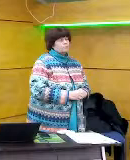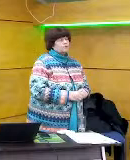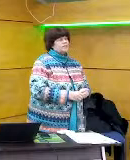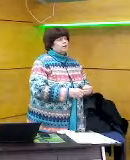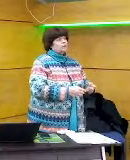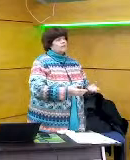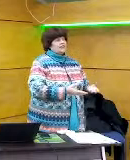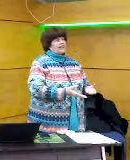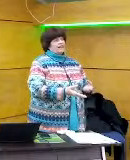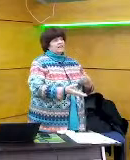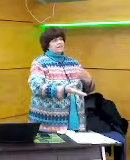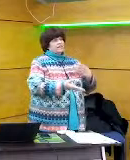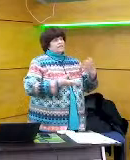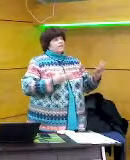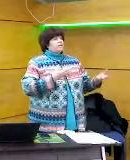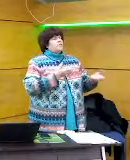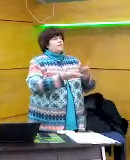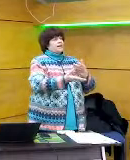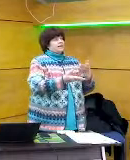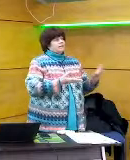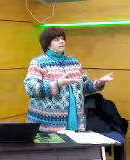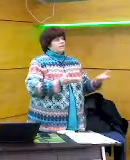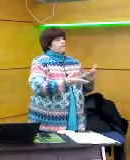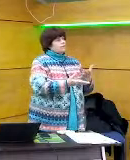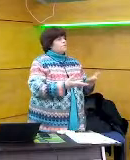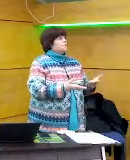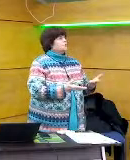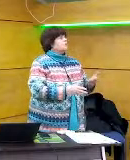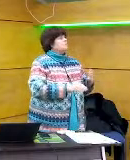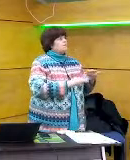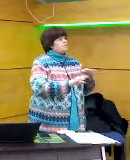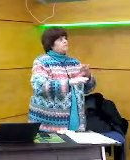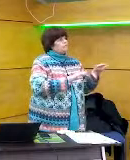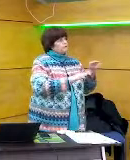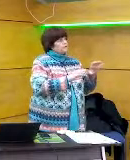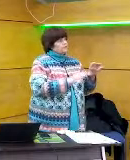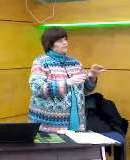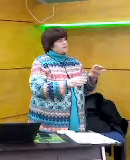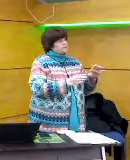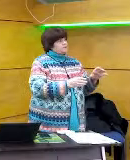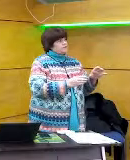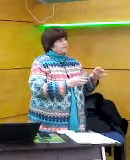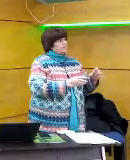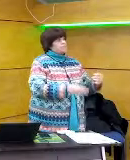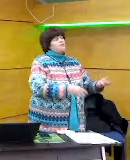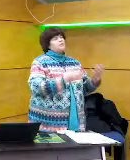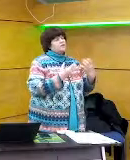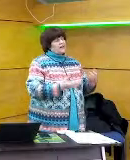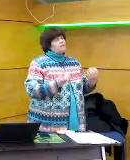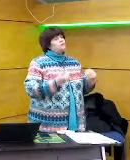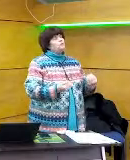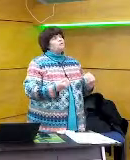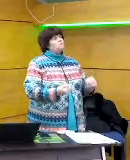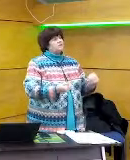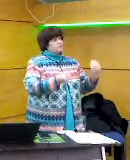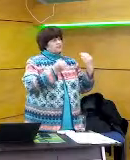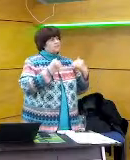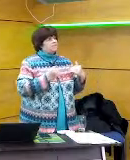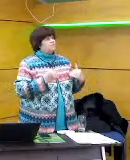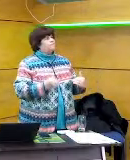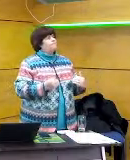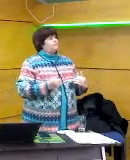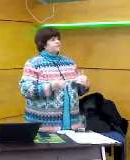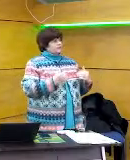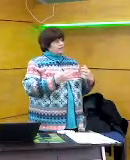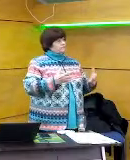are really only at that 3rd, maybe 4th level of development, but you're not doing much